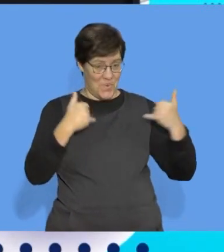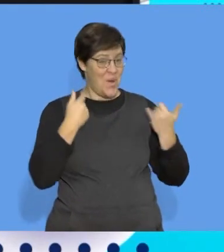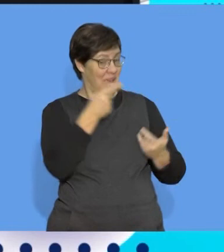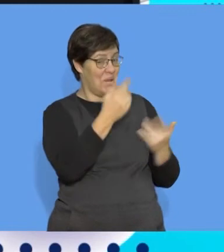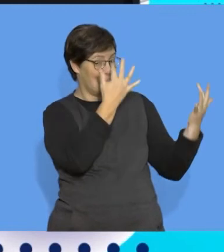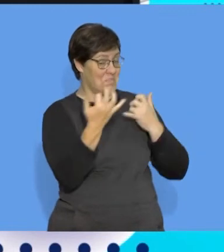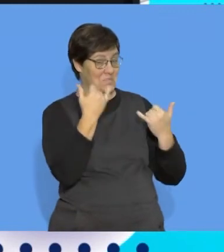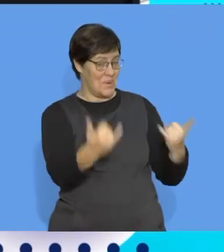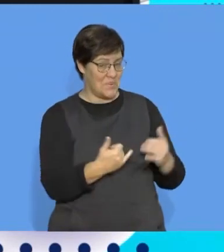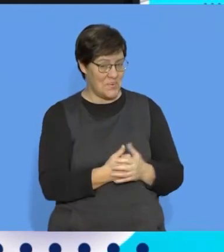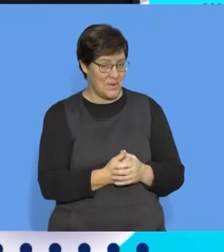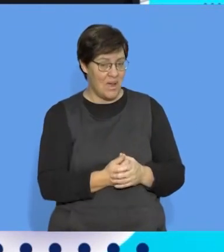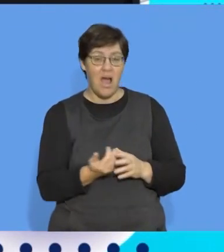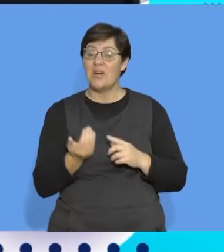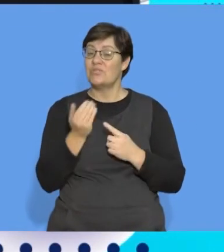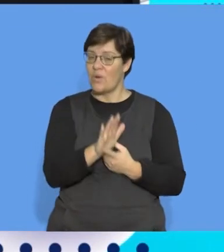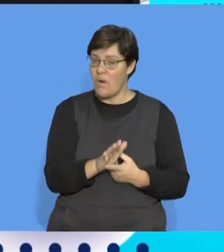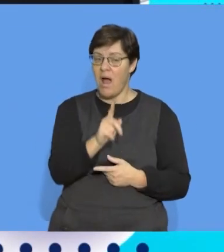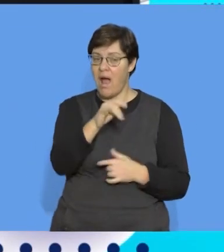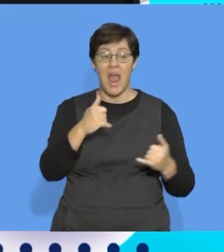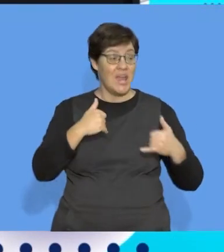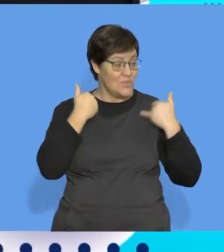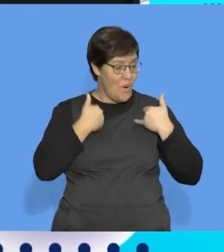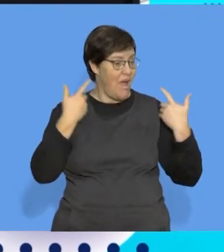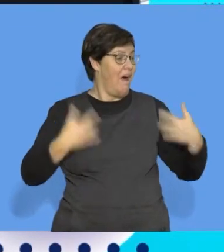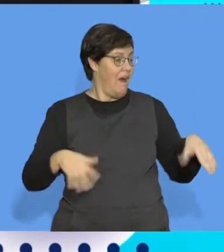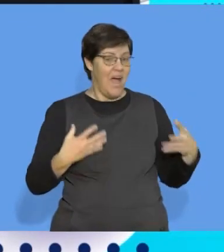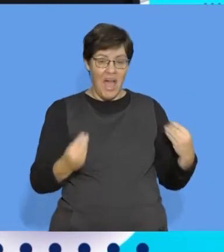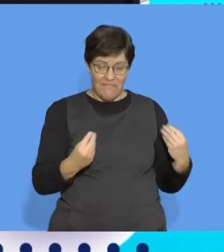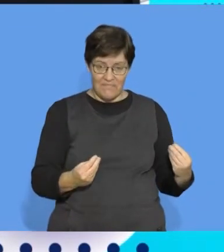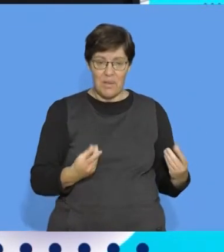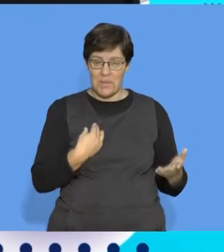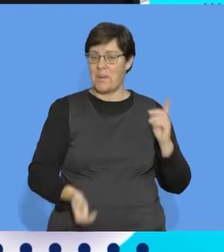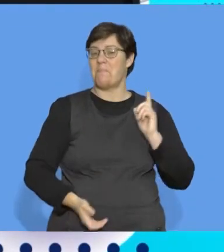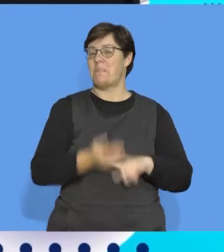feeling that you're beginning to enjoy the calculations, and that shows that once you